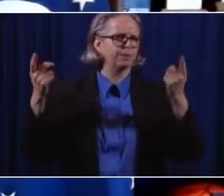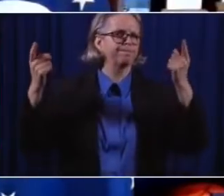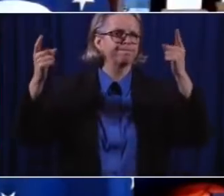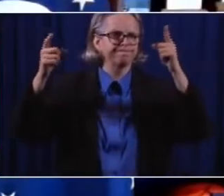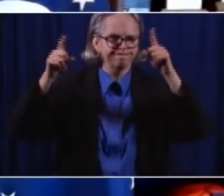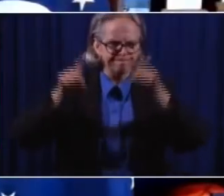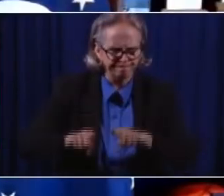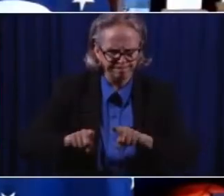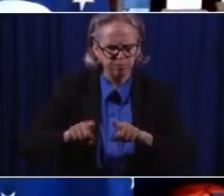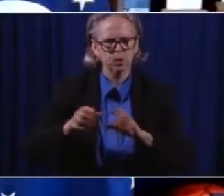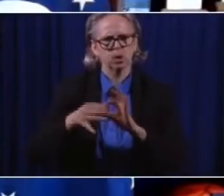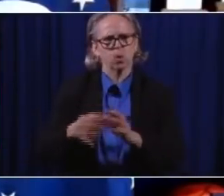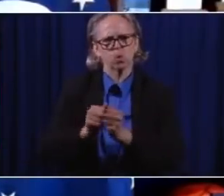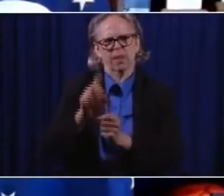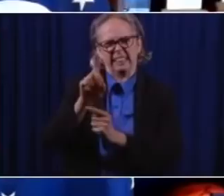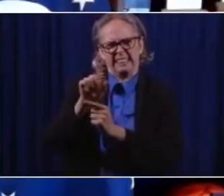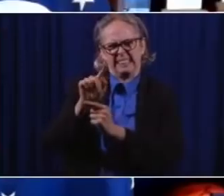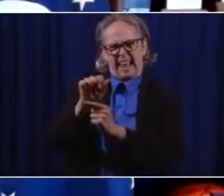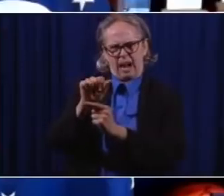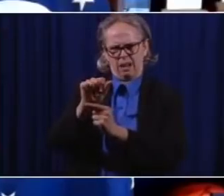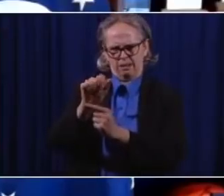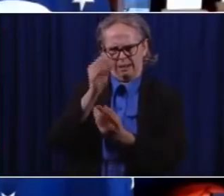at as we work through this process.